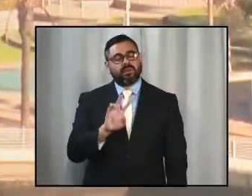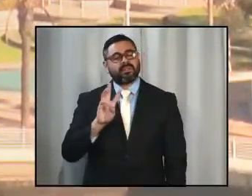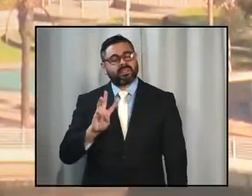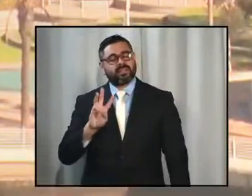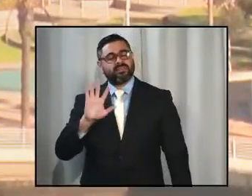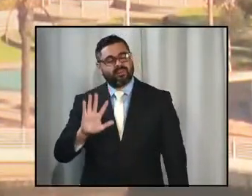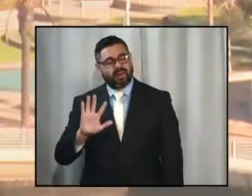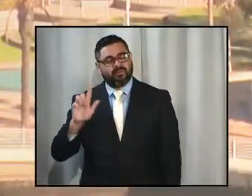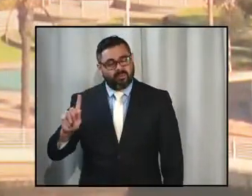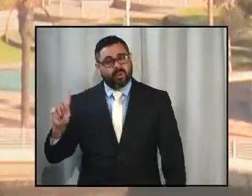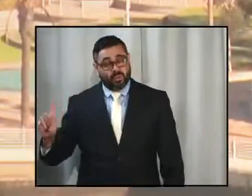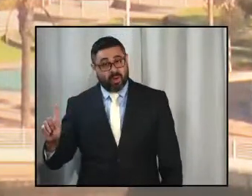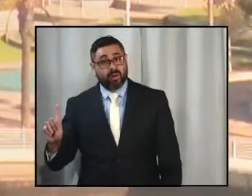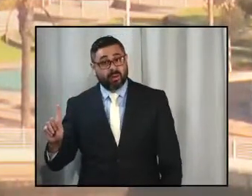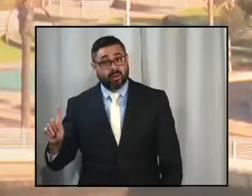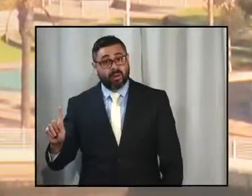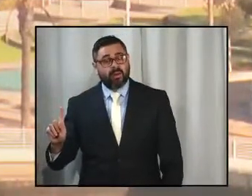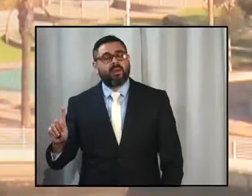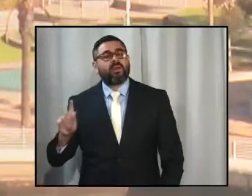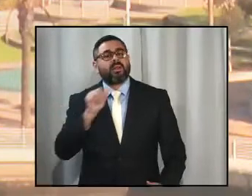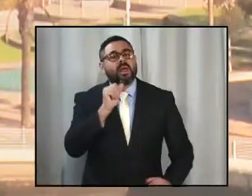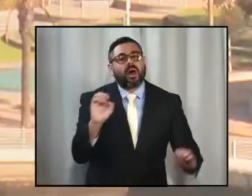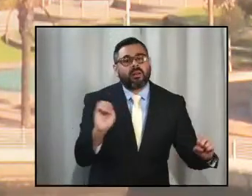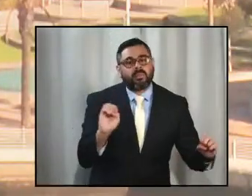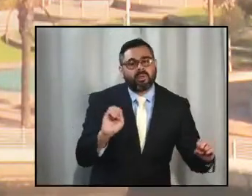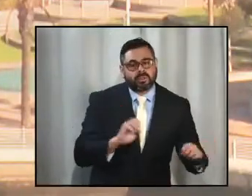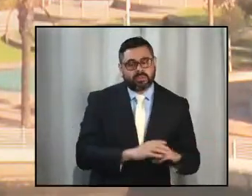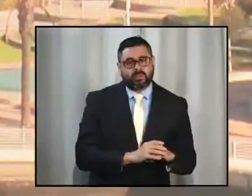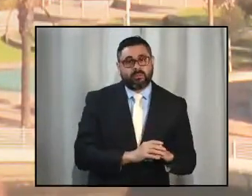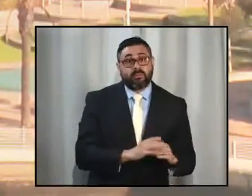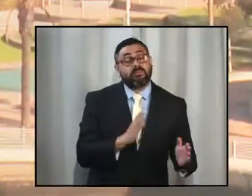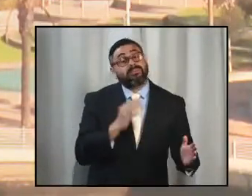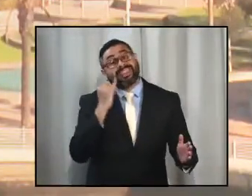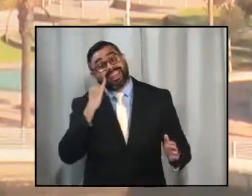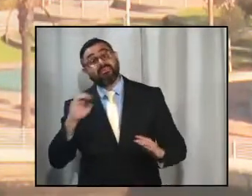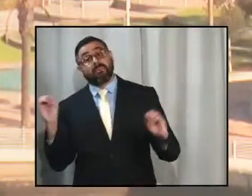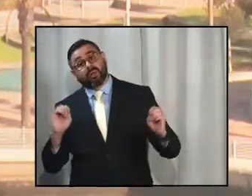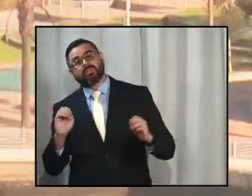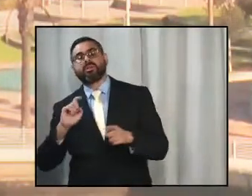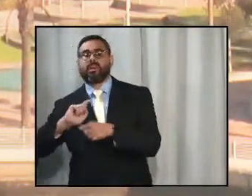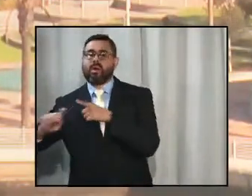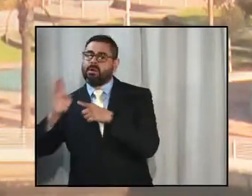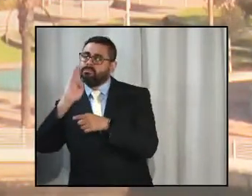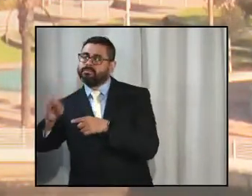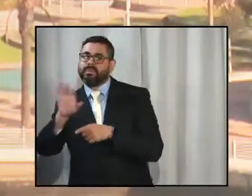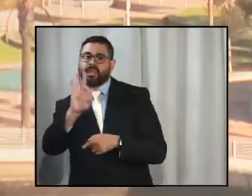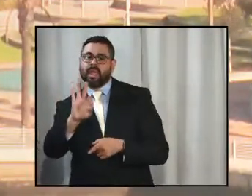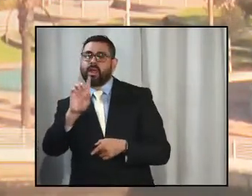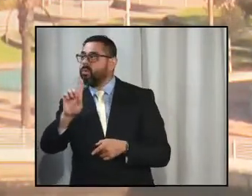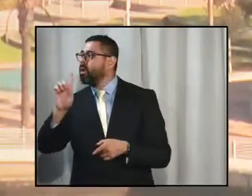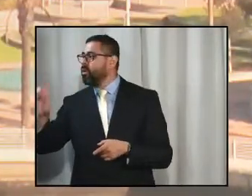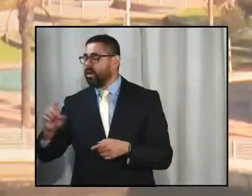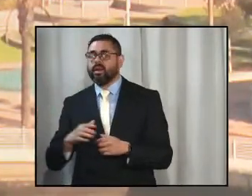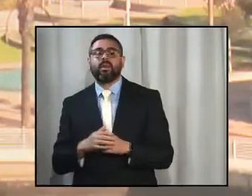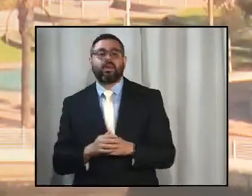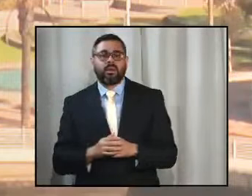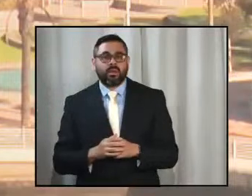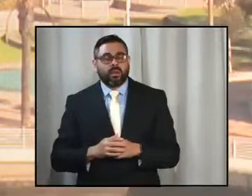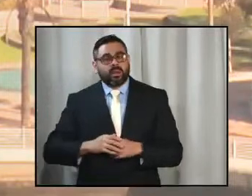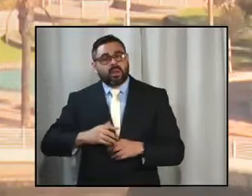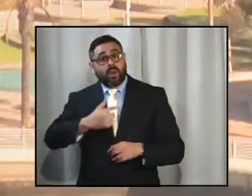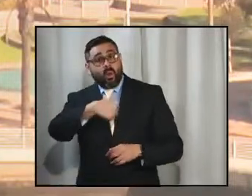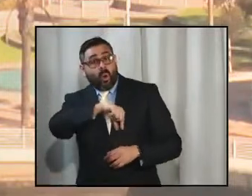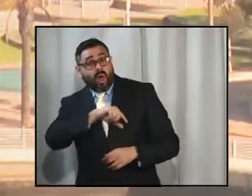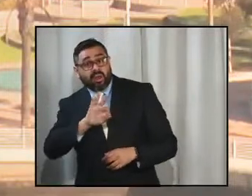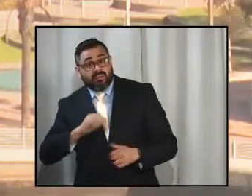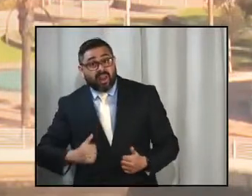562-437-6511. Mm-hmm. That's a non-emergency call. If there is an emergency, obviously you call 911. But these quality of life issues go beyond